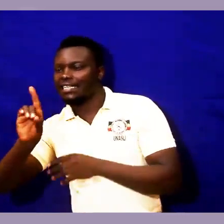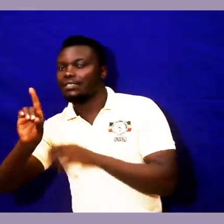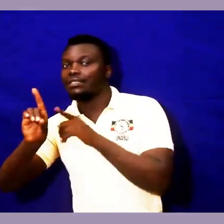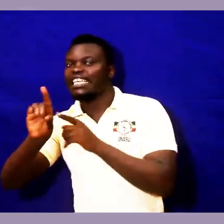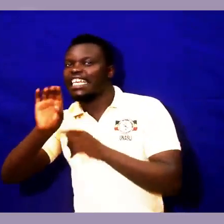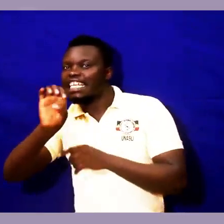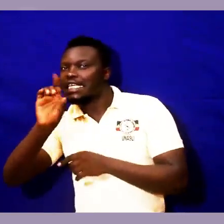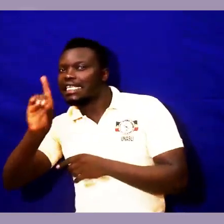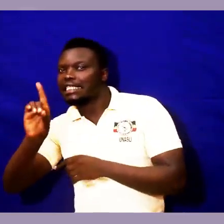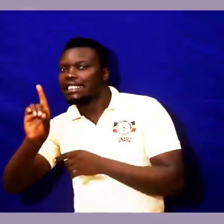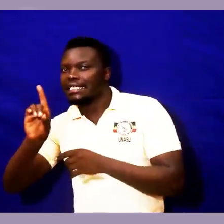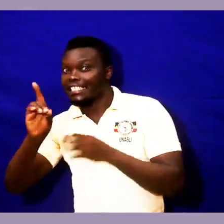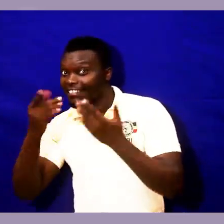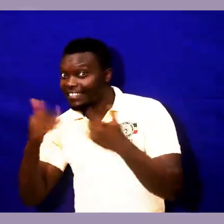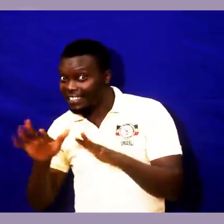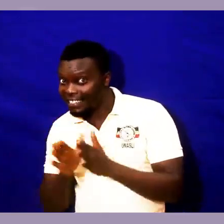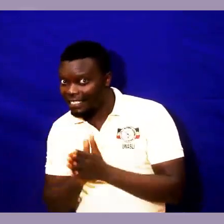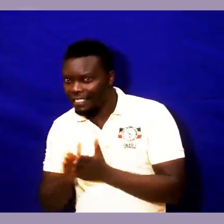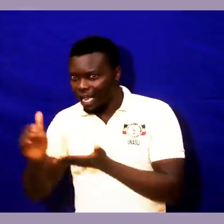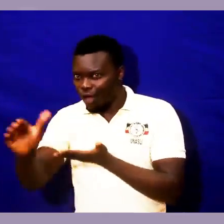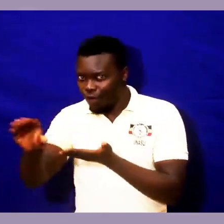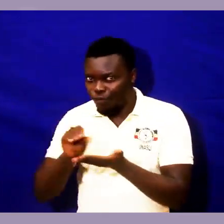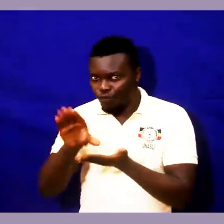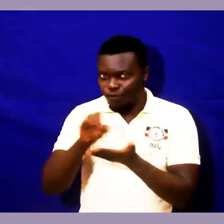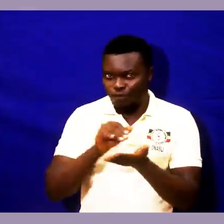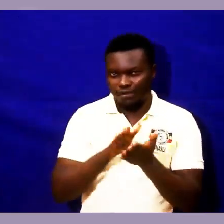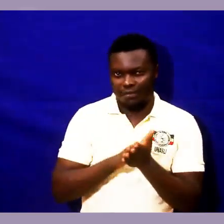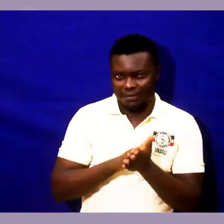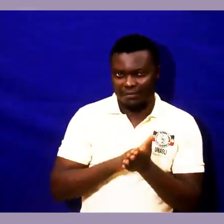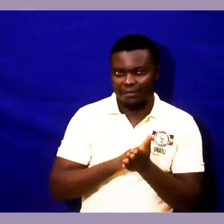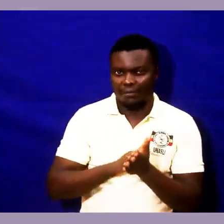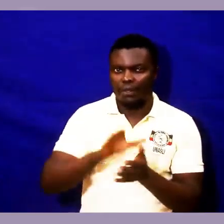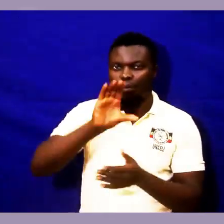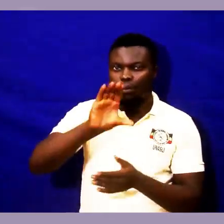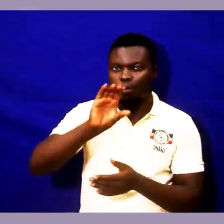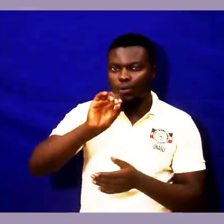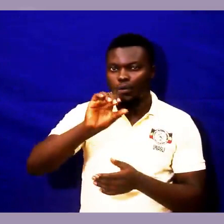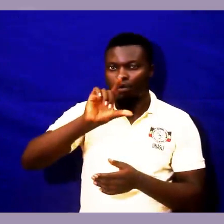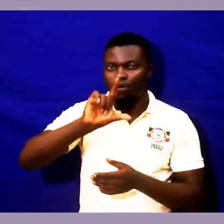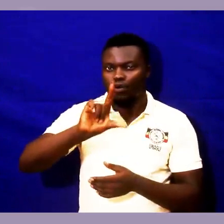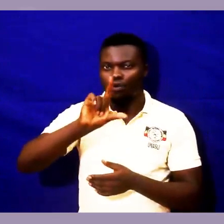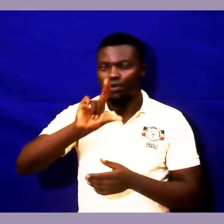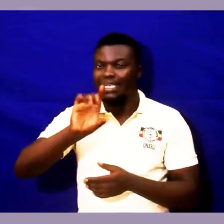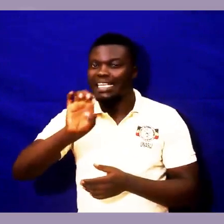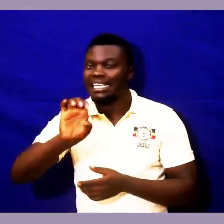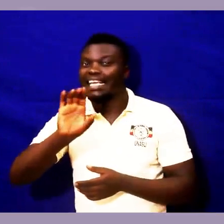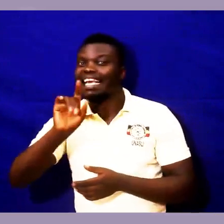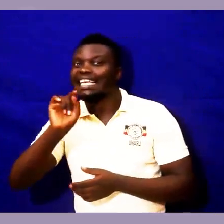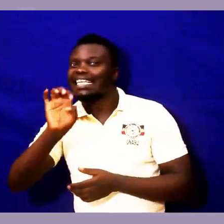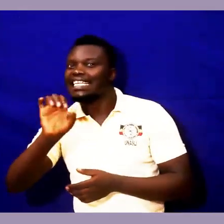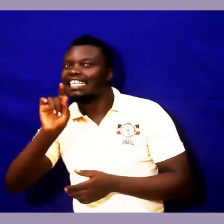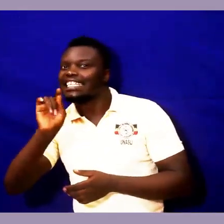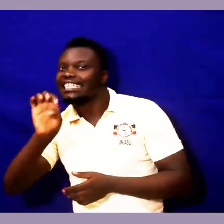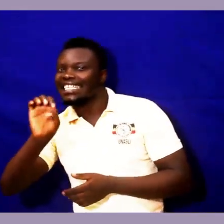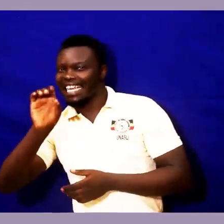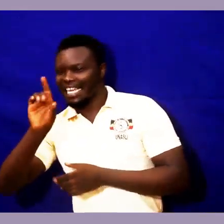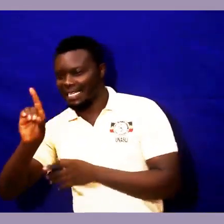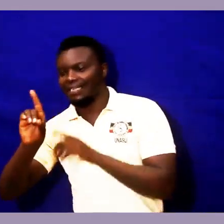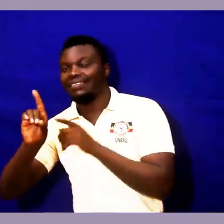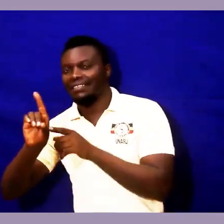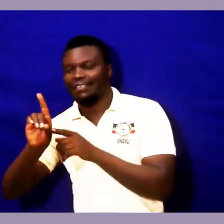Has collected. So the verb changes and we add